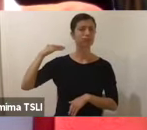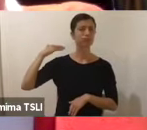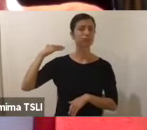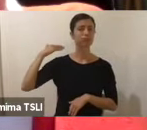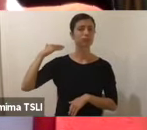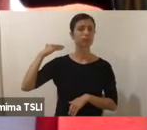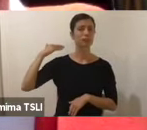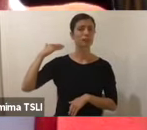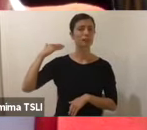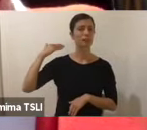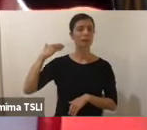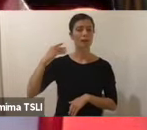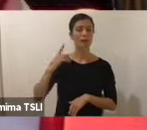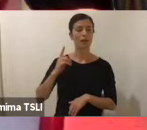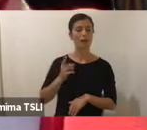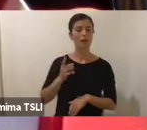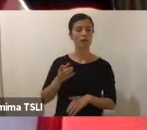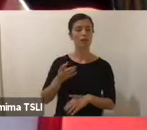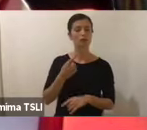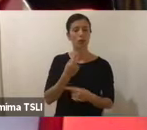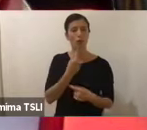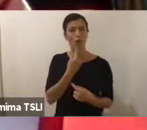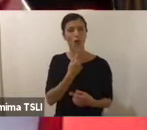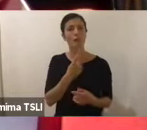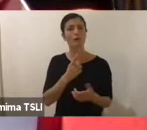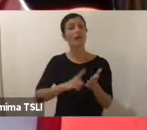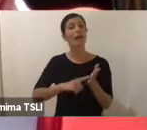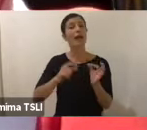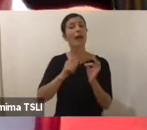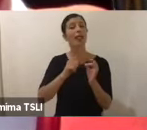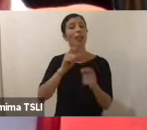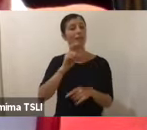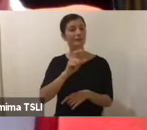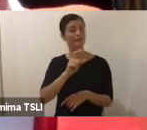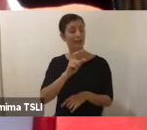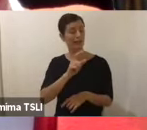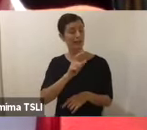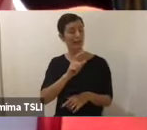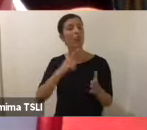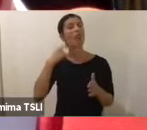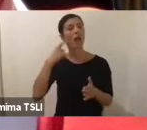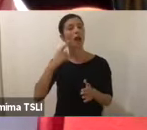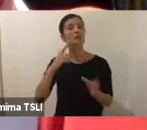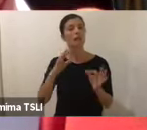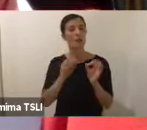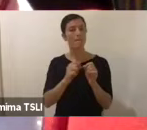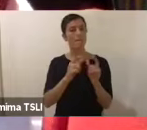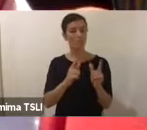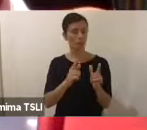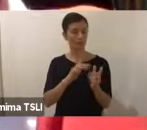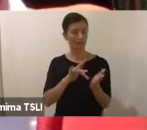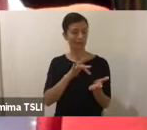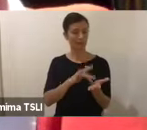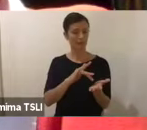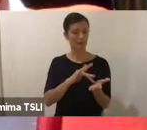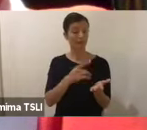but there was a general i remember a general comment that the lbc was racist that's the london buddhist center and i think general